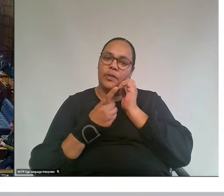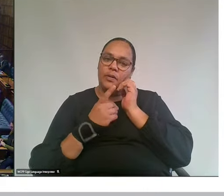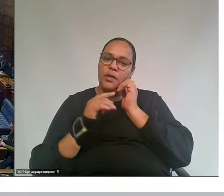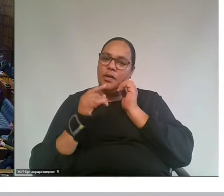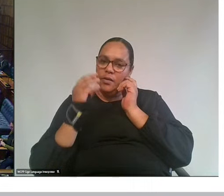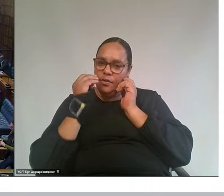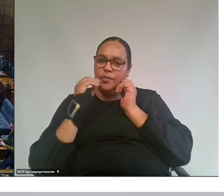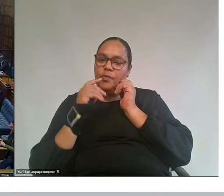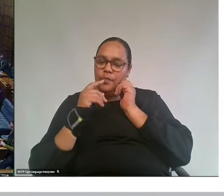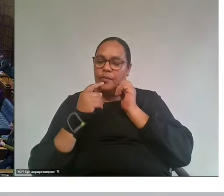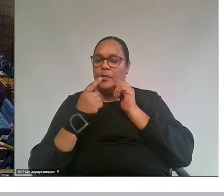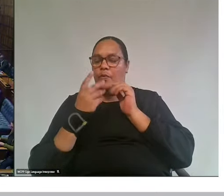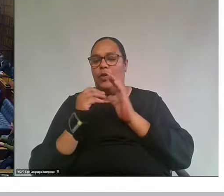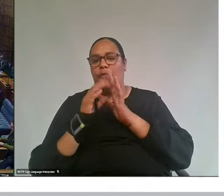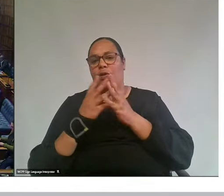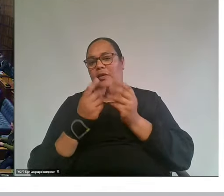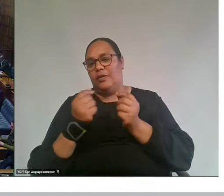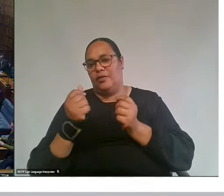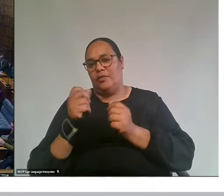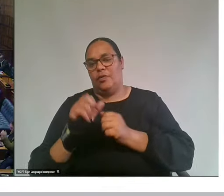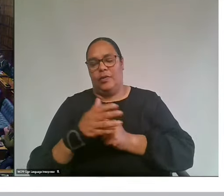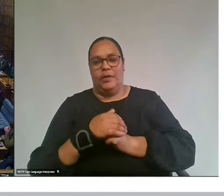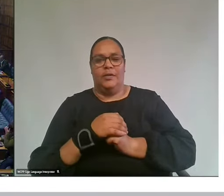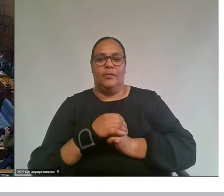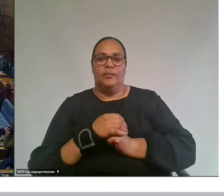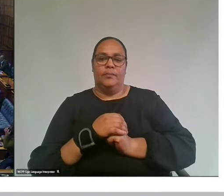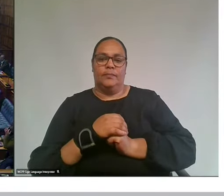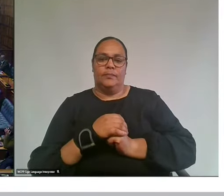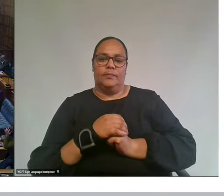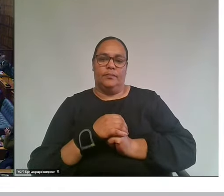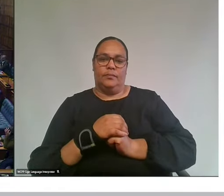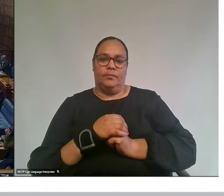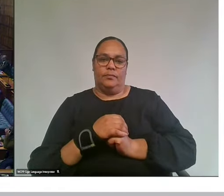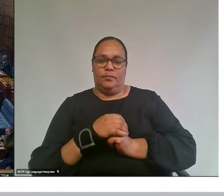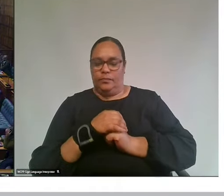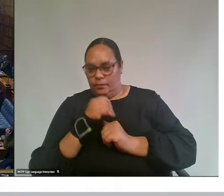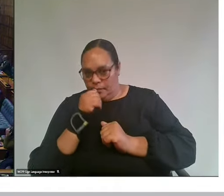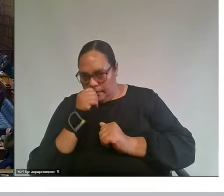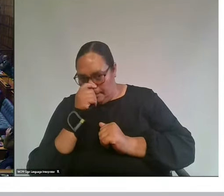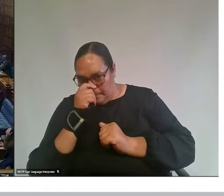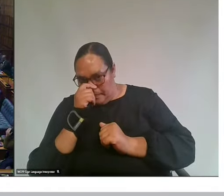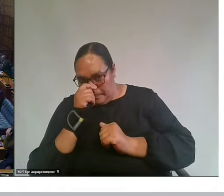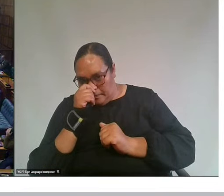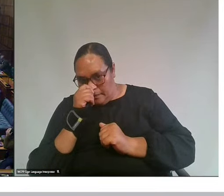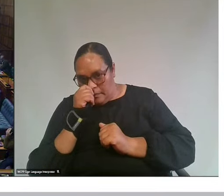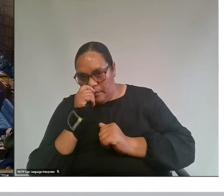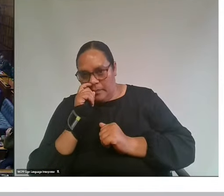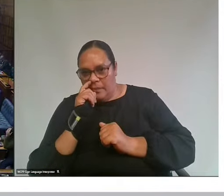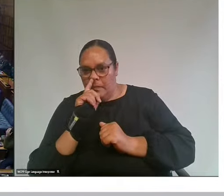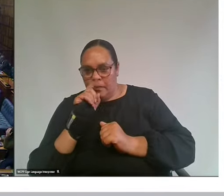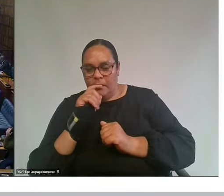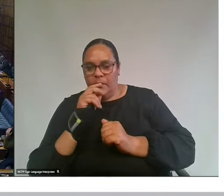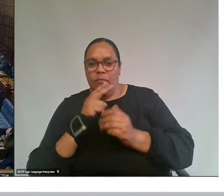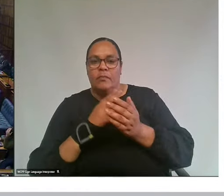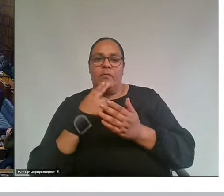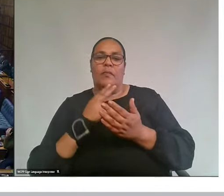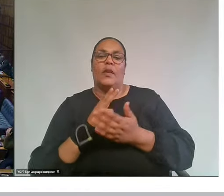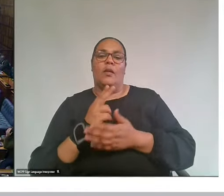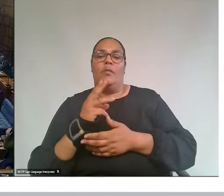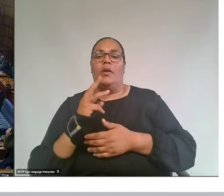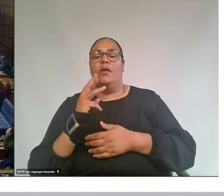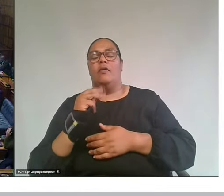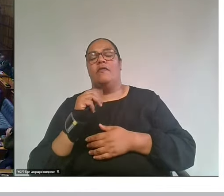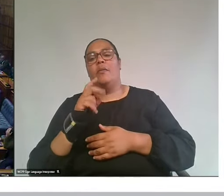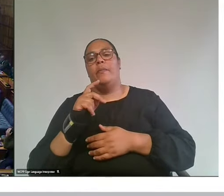can mark it down as a resolution thank you member uh thank you then um honorable VMI uh you made an